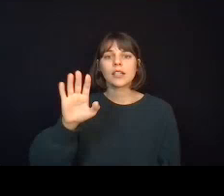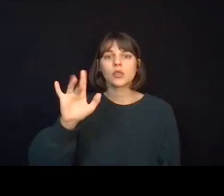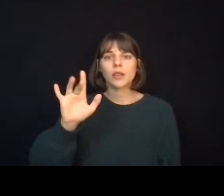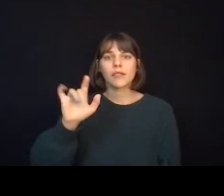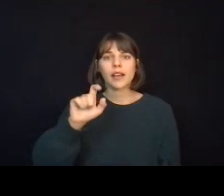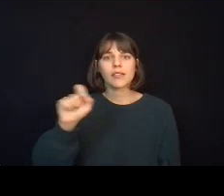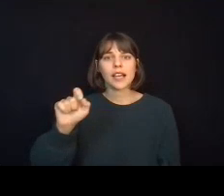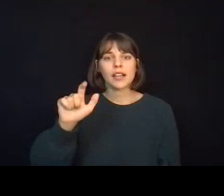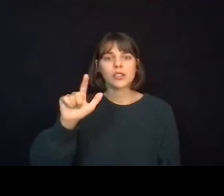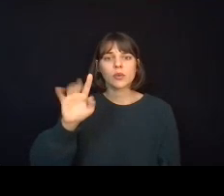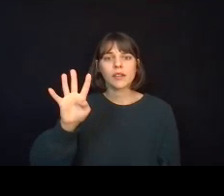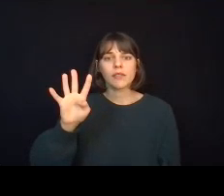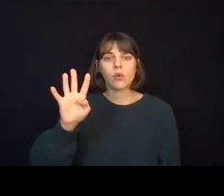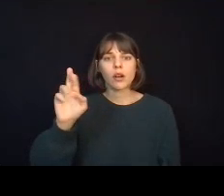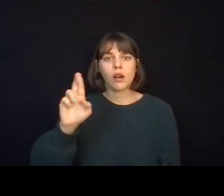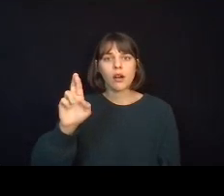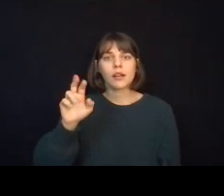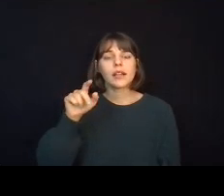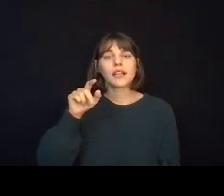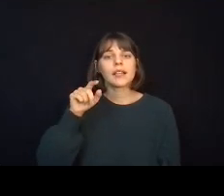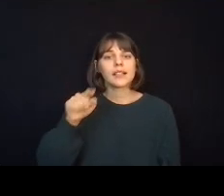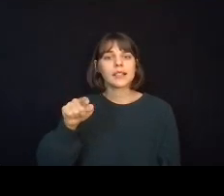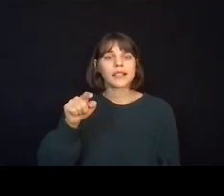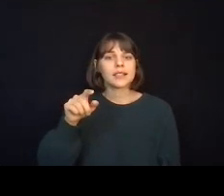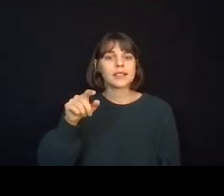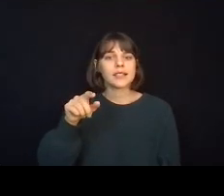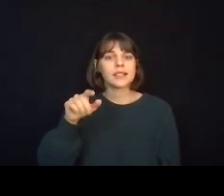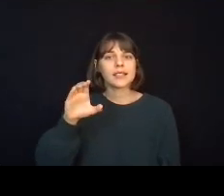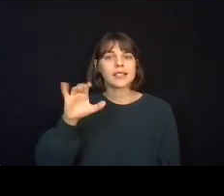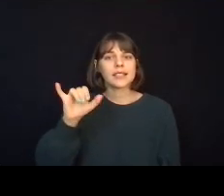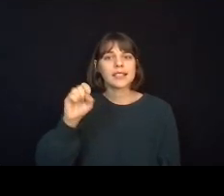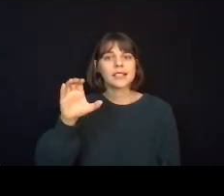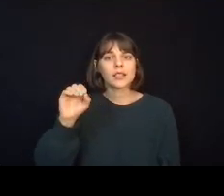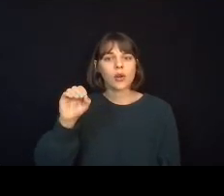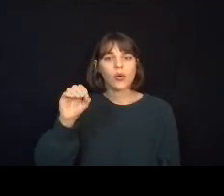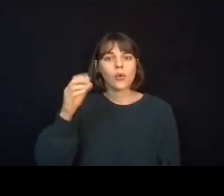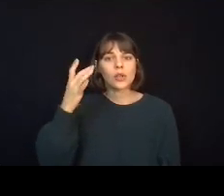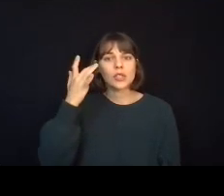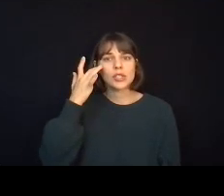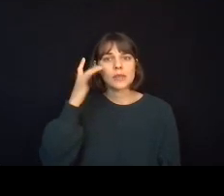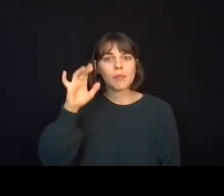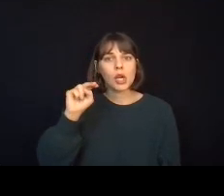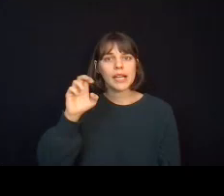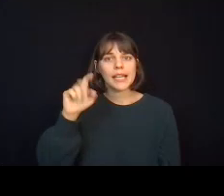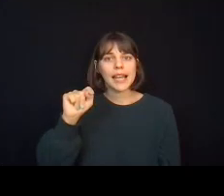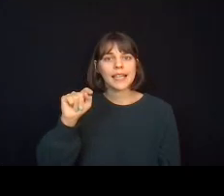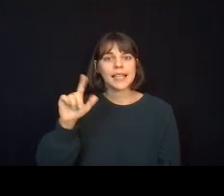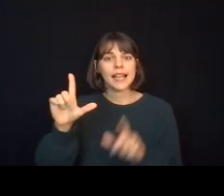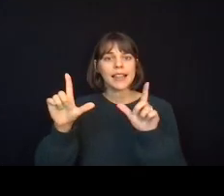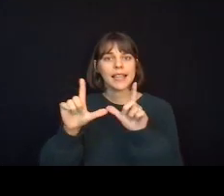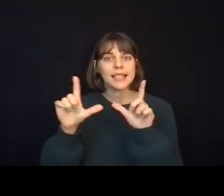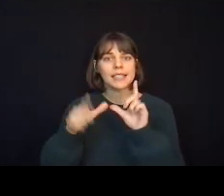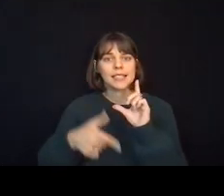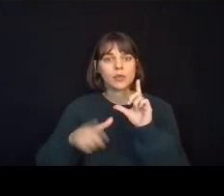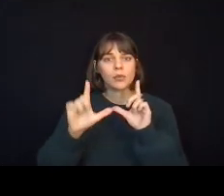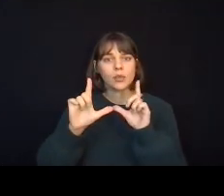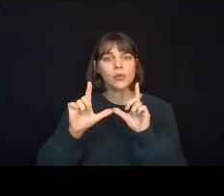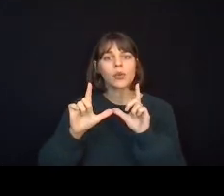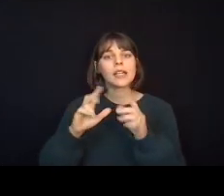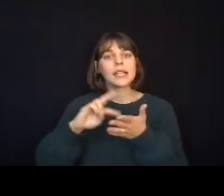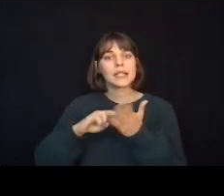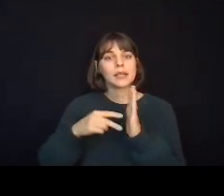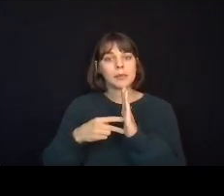B25-24R. This refers Cisco SmartNet licensing renewal. This is utilized by PRT's technology infrastructure group to maintain